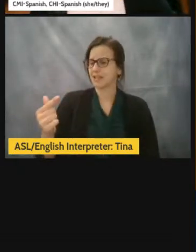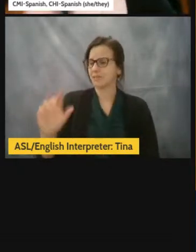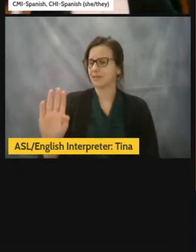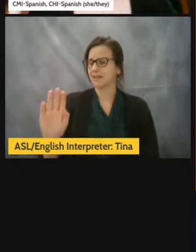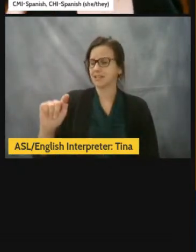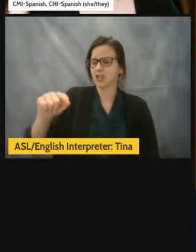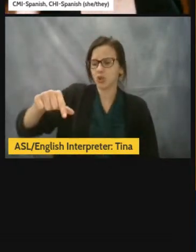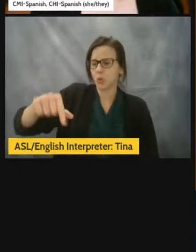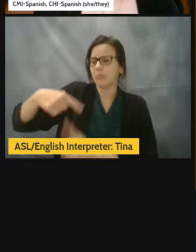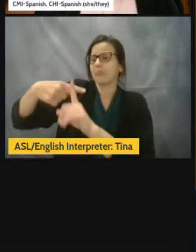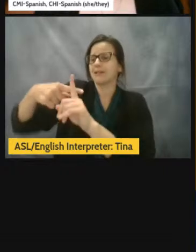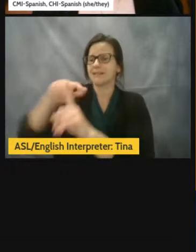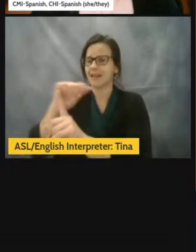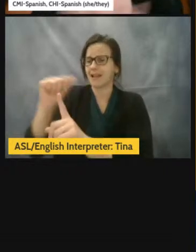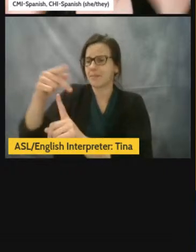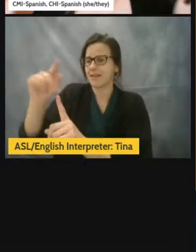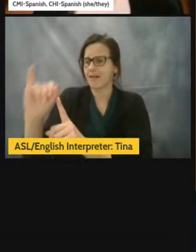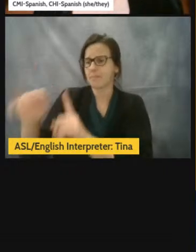AAPI, you can